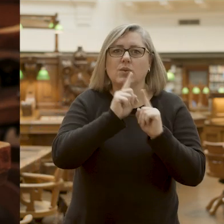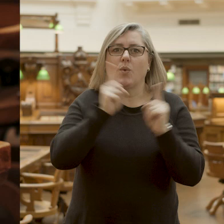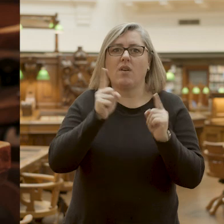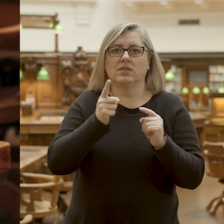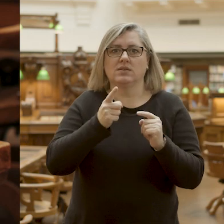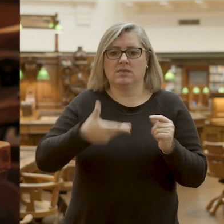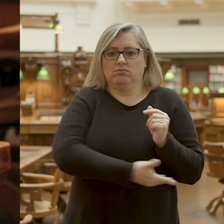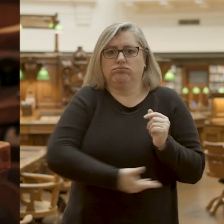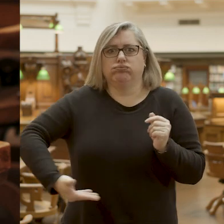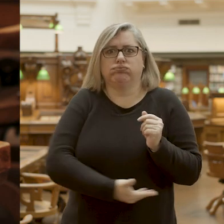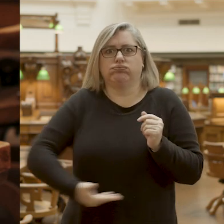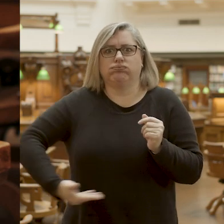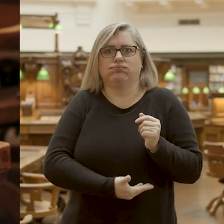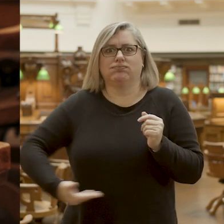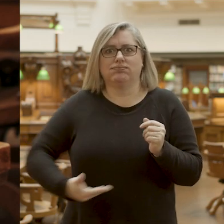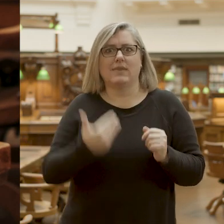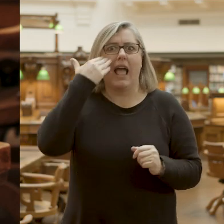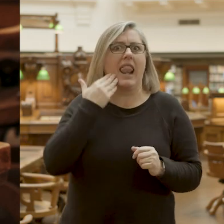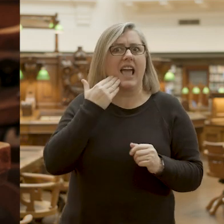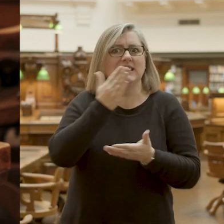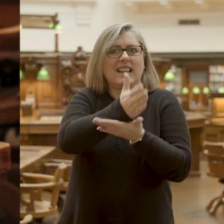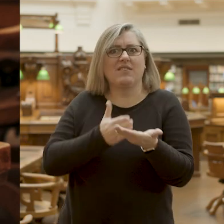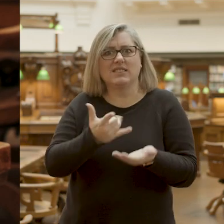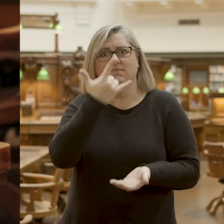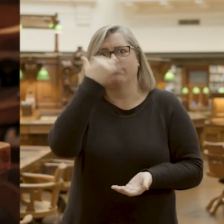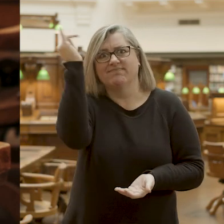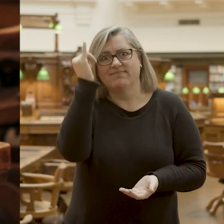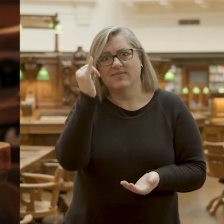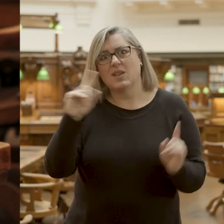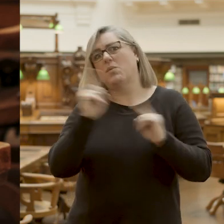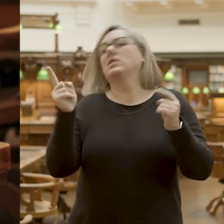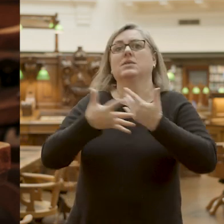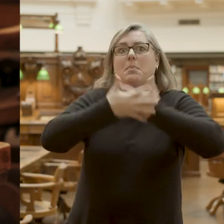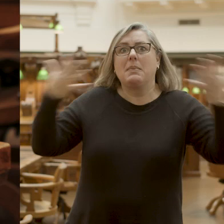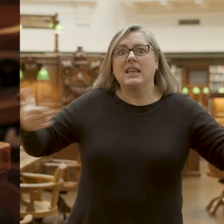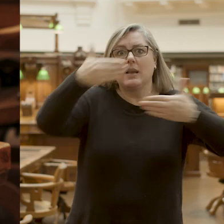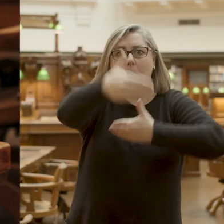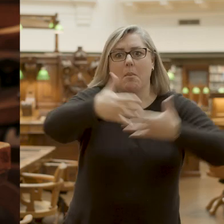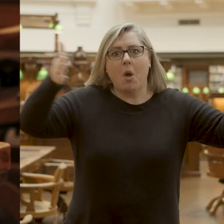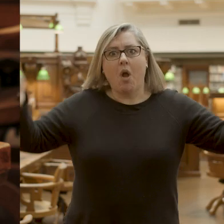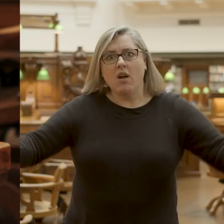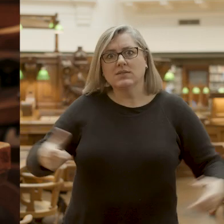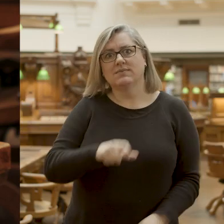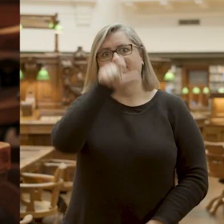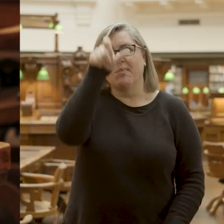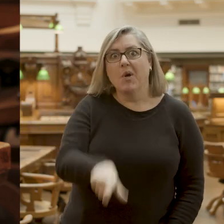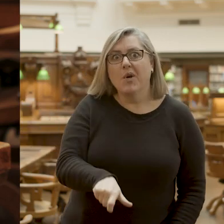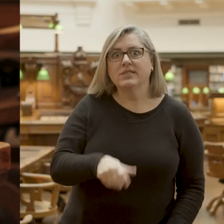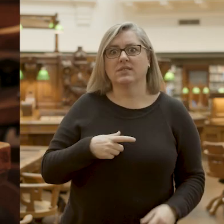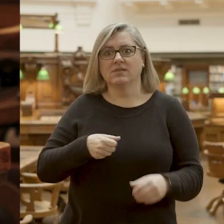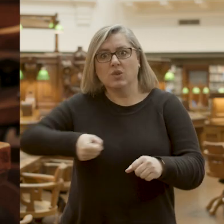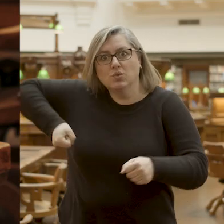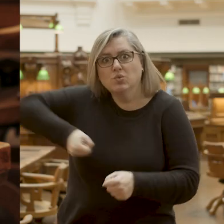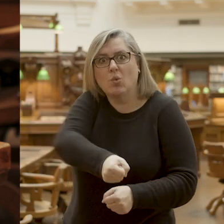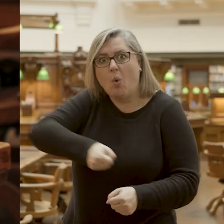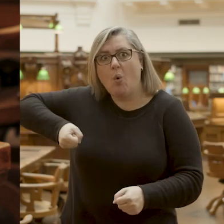lady in half. Now, unfortunately, we don't have a giant box or a person or even a saw in order to